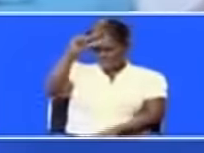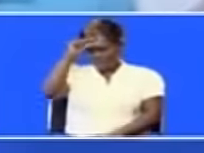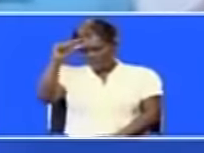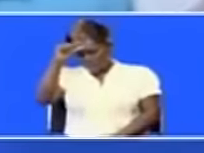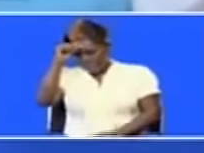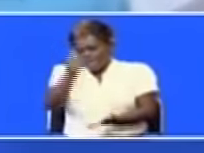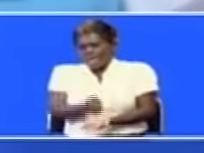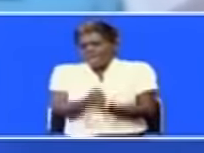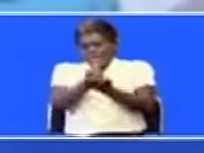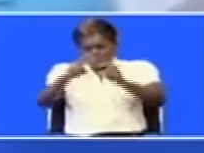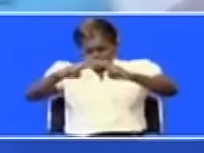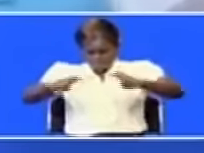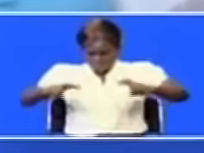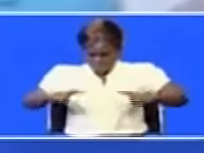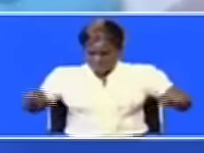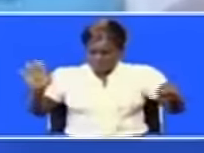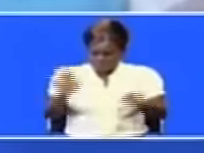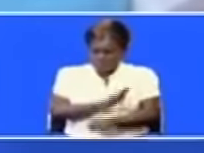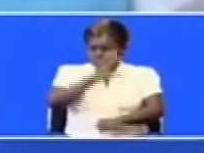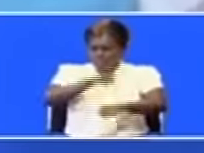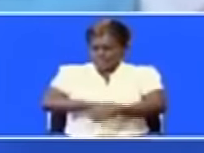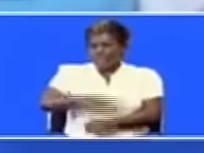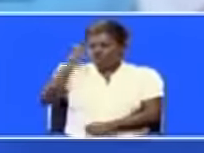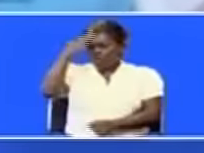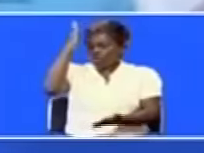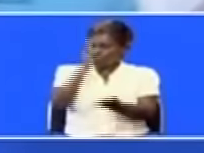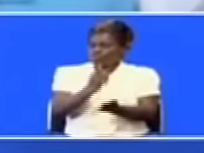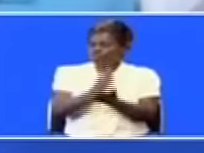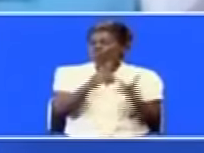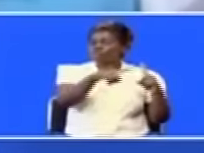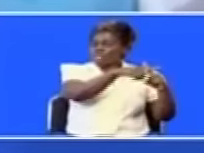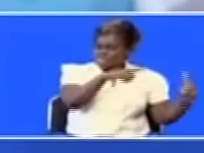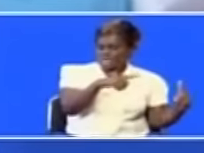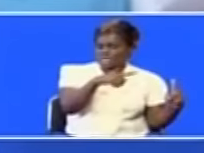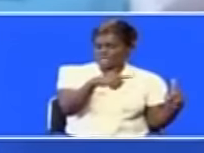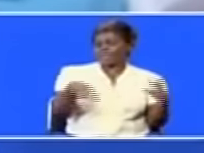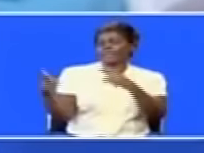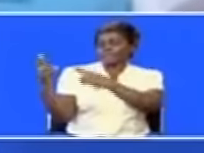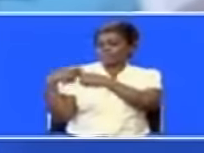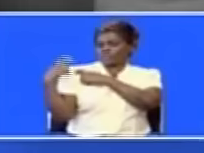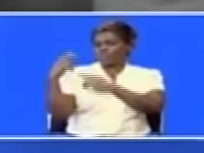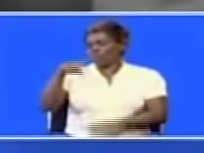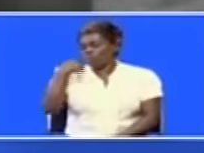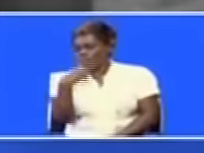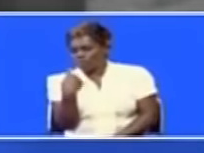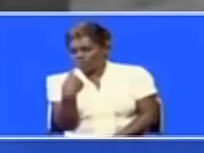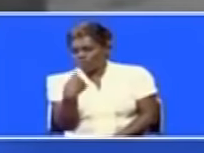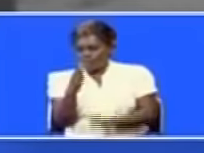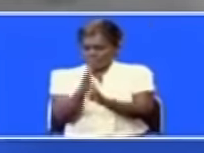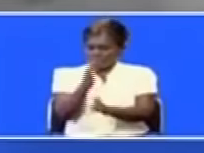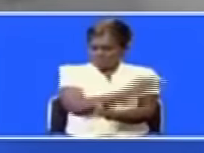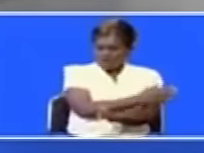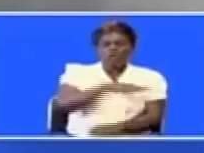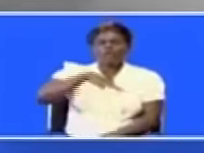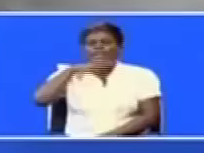watu saidie na uchunguzi kamili tupate ni nani ameua huyu mwenzetu mwimbaji. Prior to her